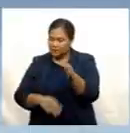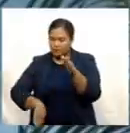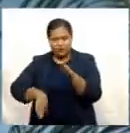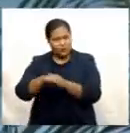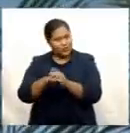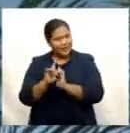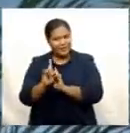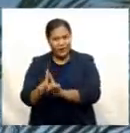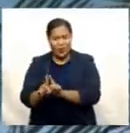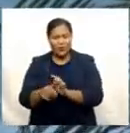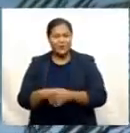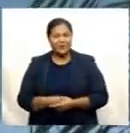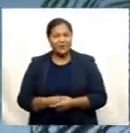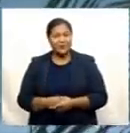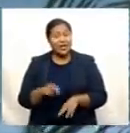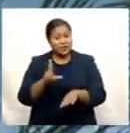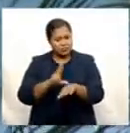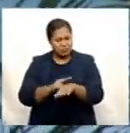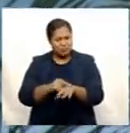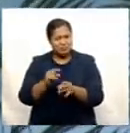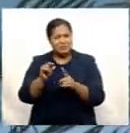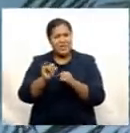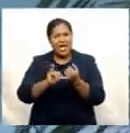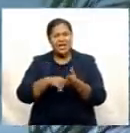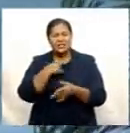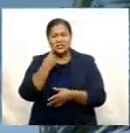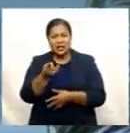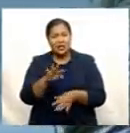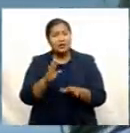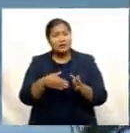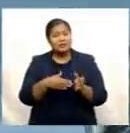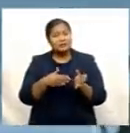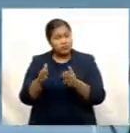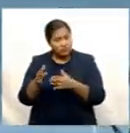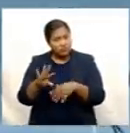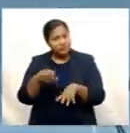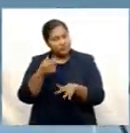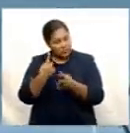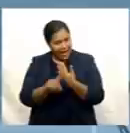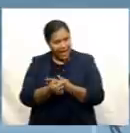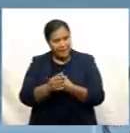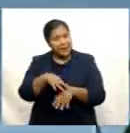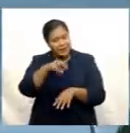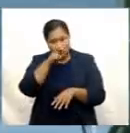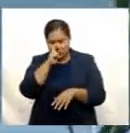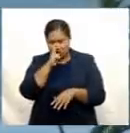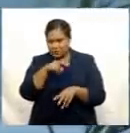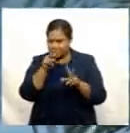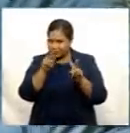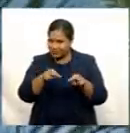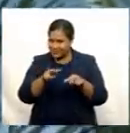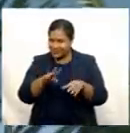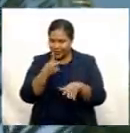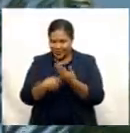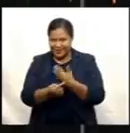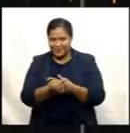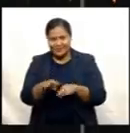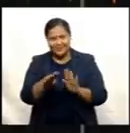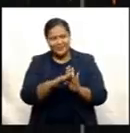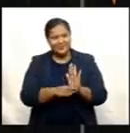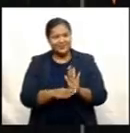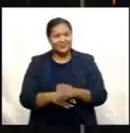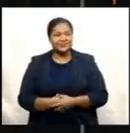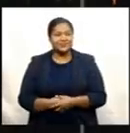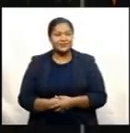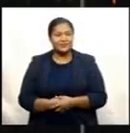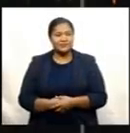adhered to. Dr. Fong had earlier highlighted that movement will be carried out under strict protocols. Kritika Kumar, FBC News.